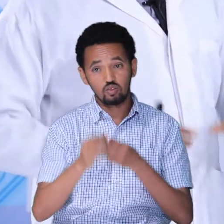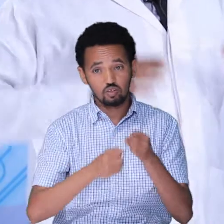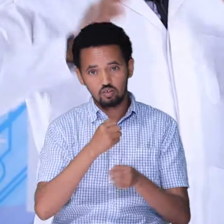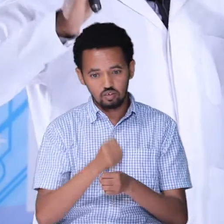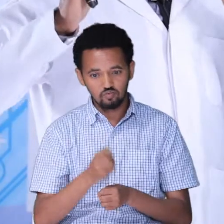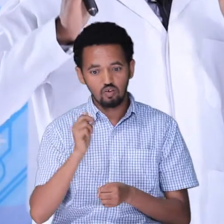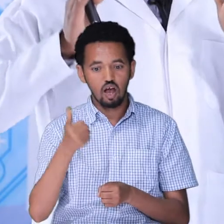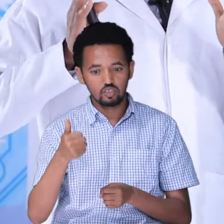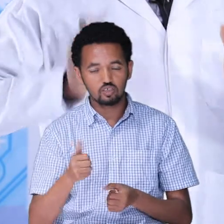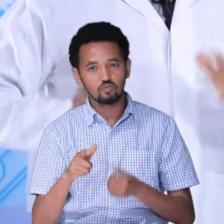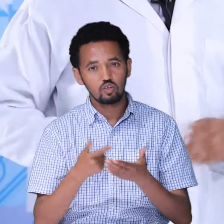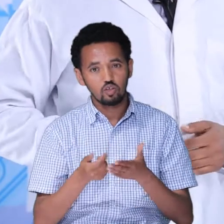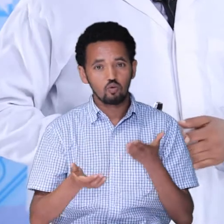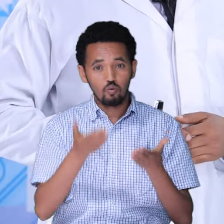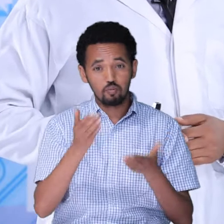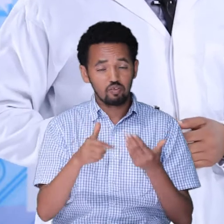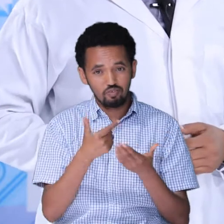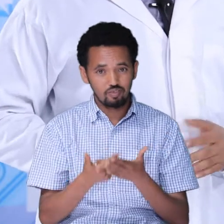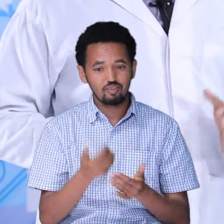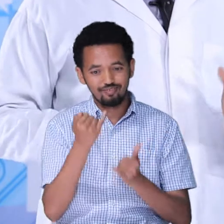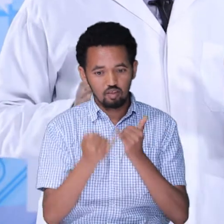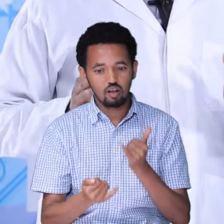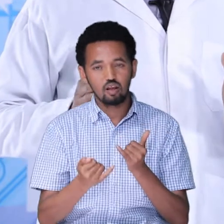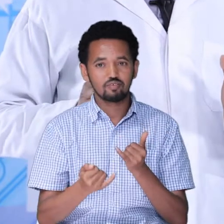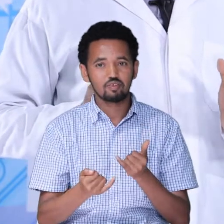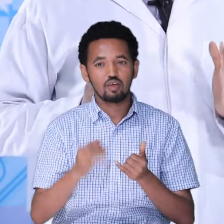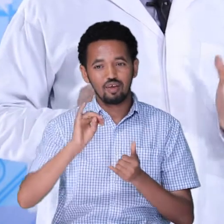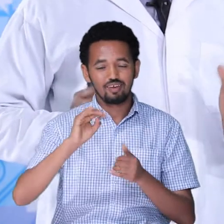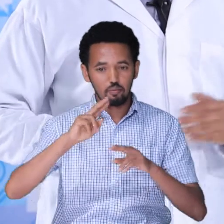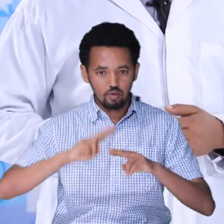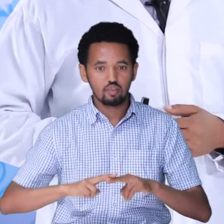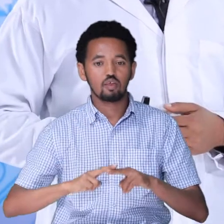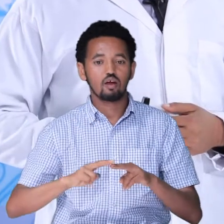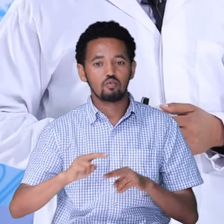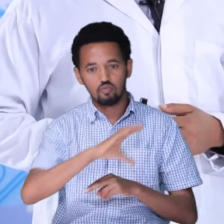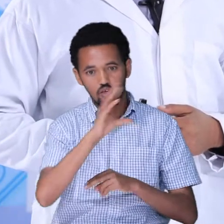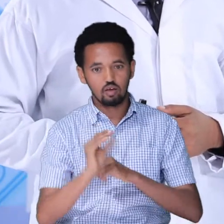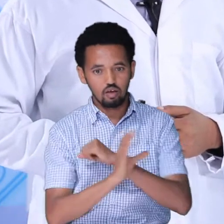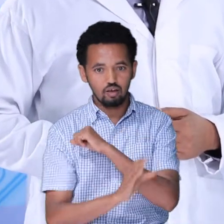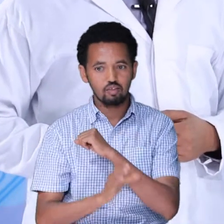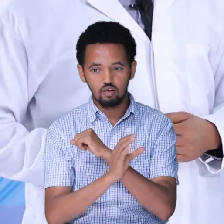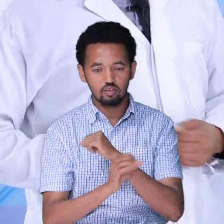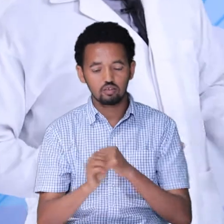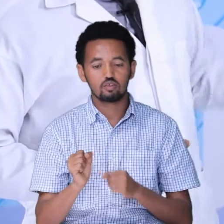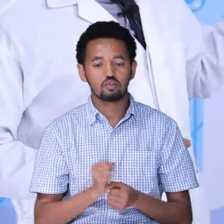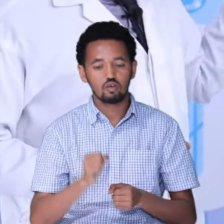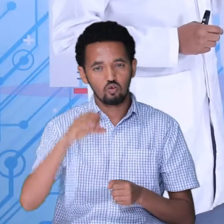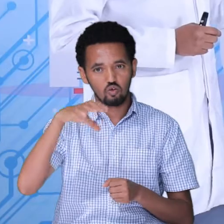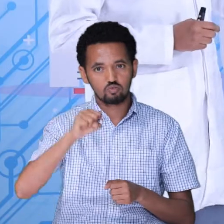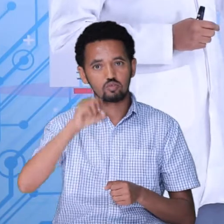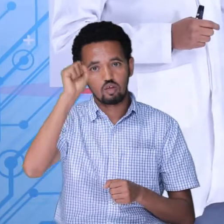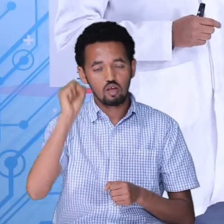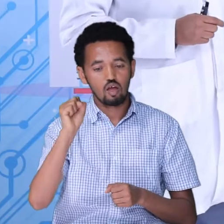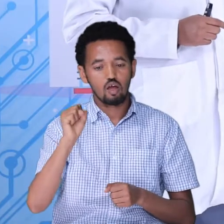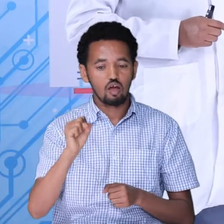achieve complete independence. The last independent African country was South Africa. It